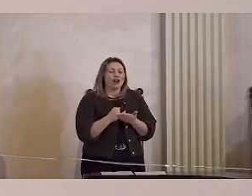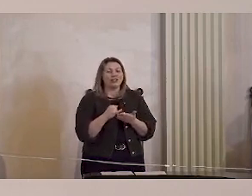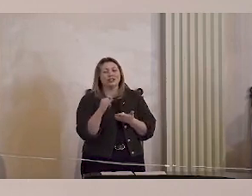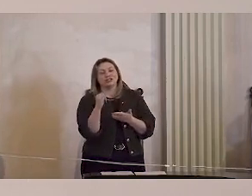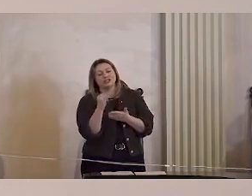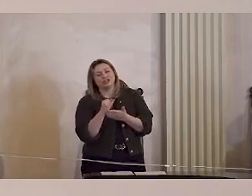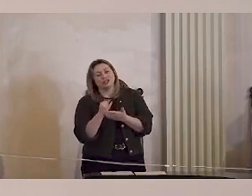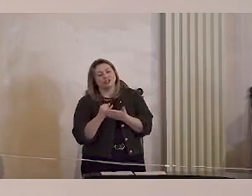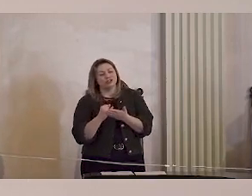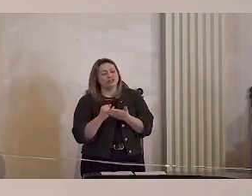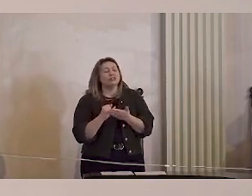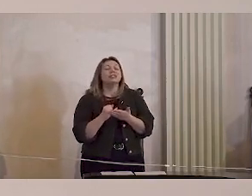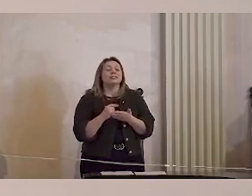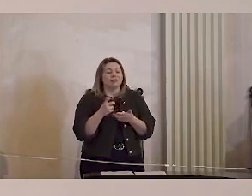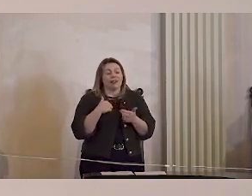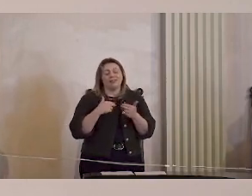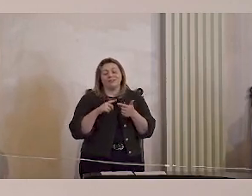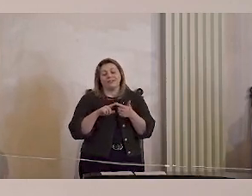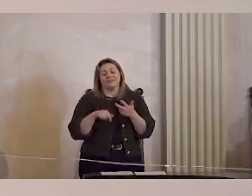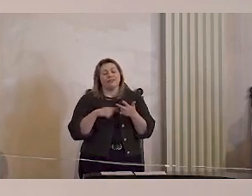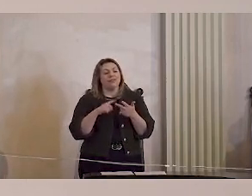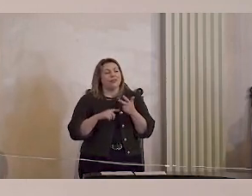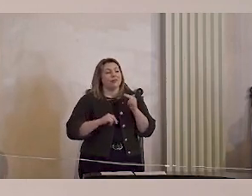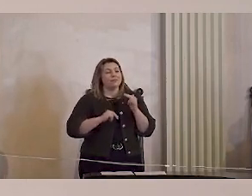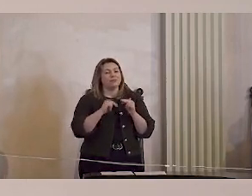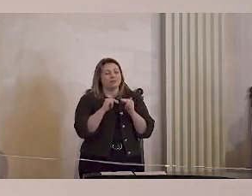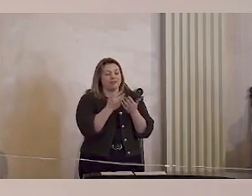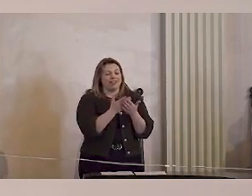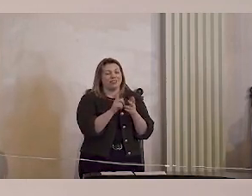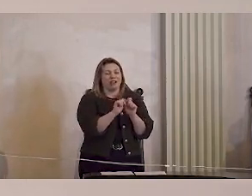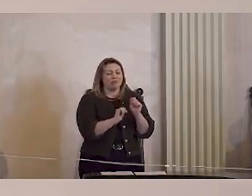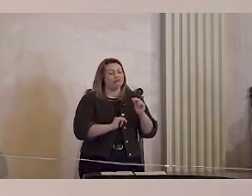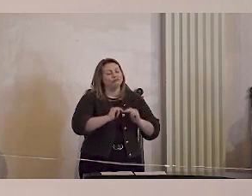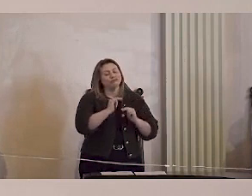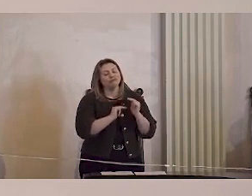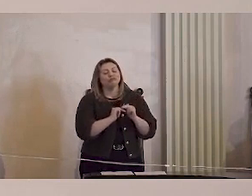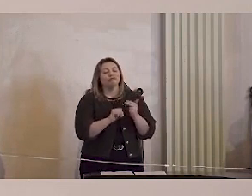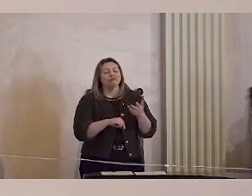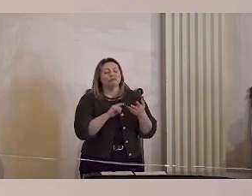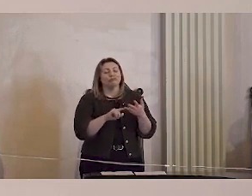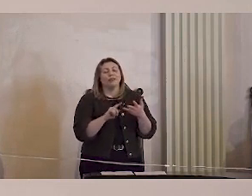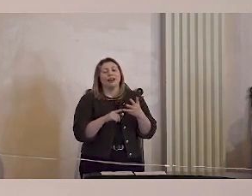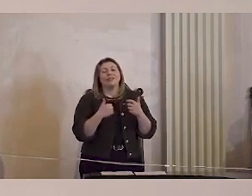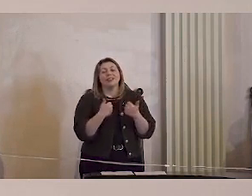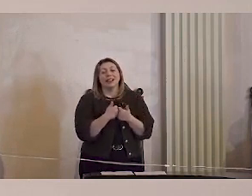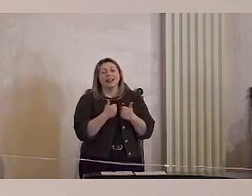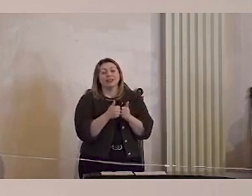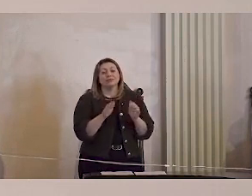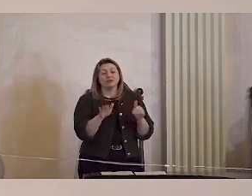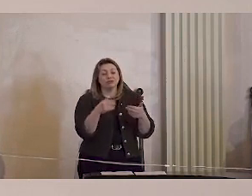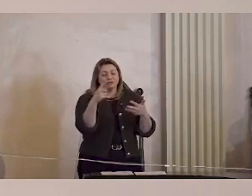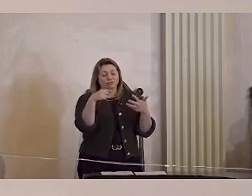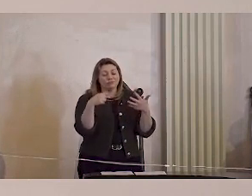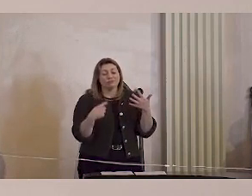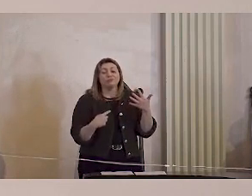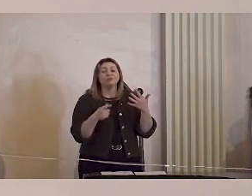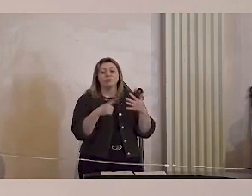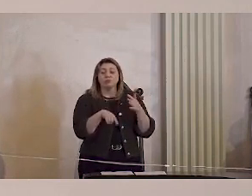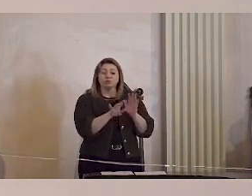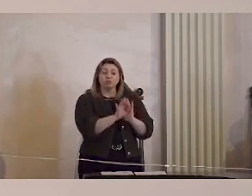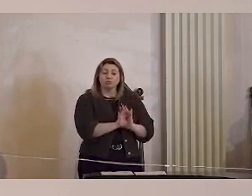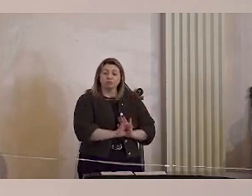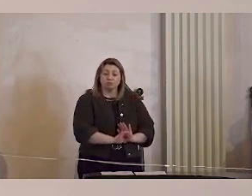we have building, so we get out all of the building materials. And we have a games room. And these